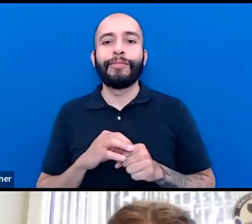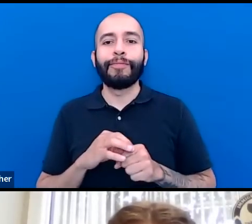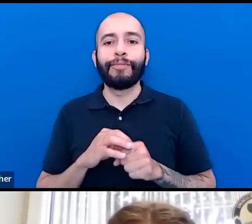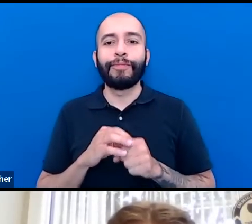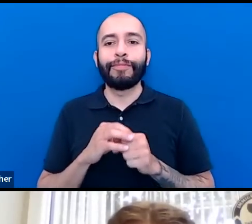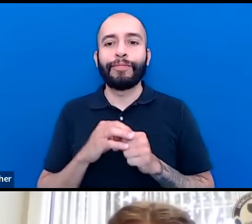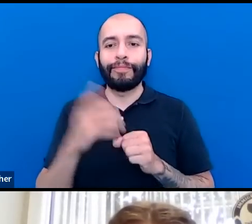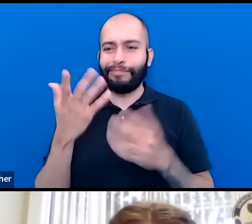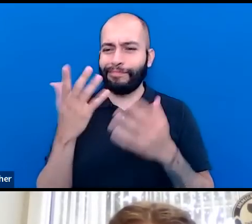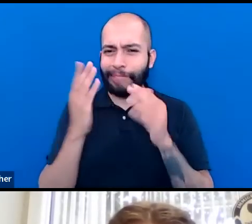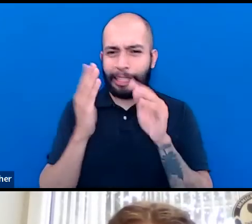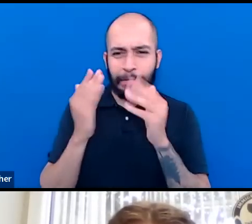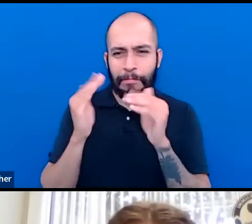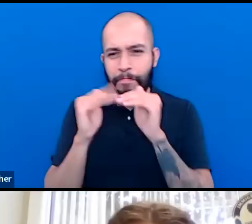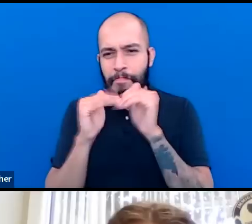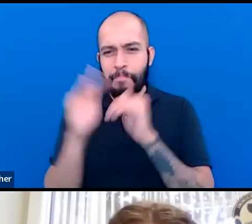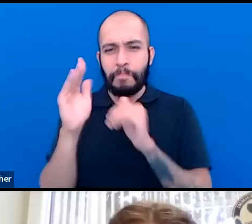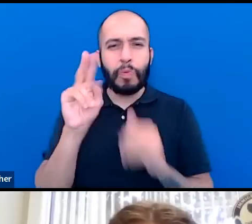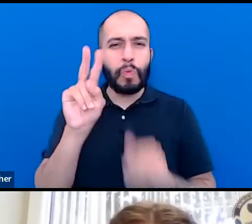are